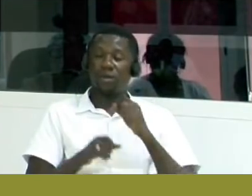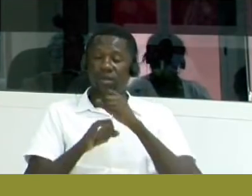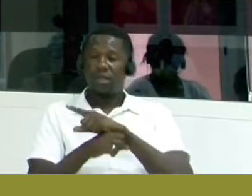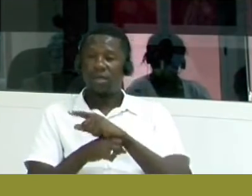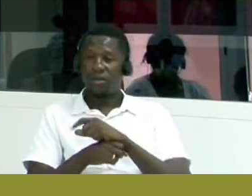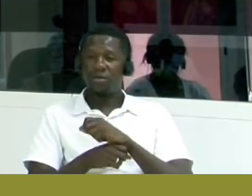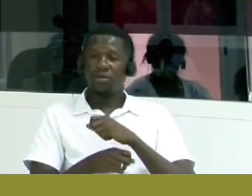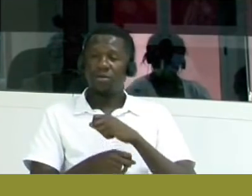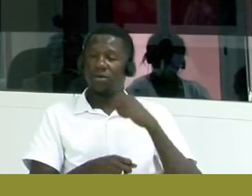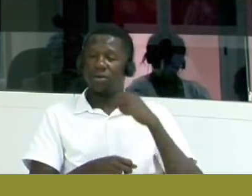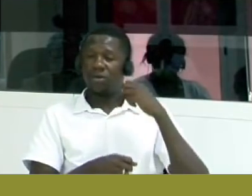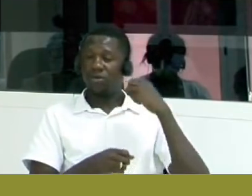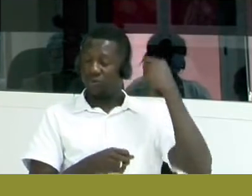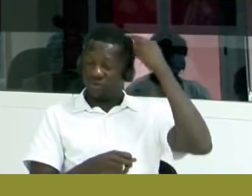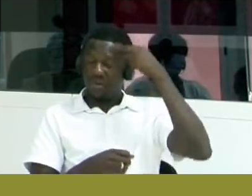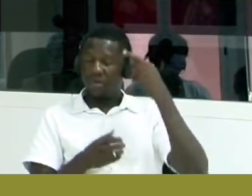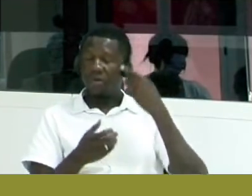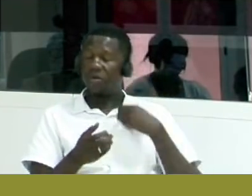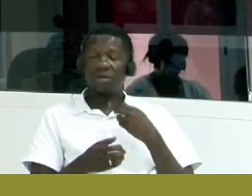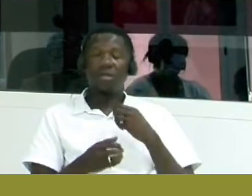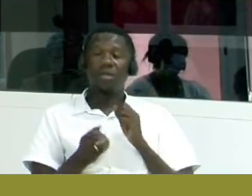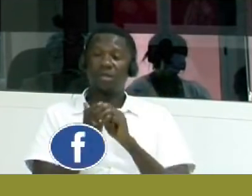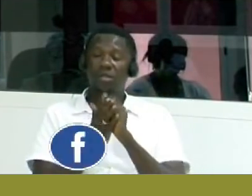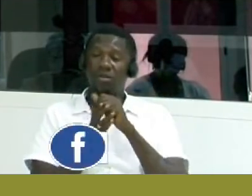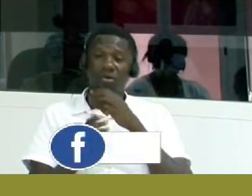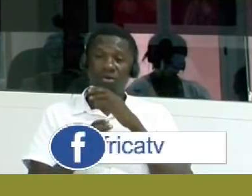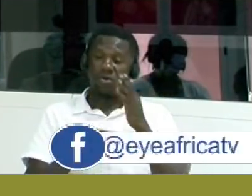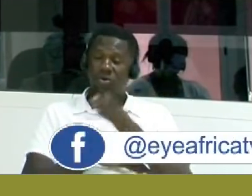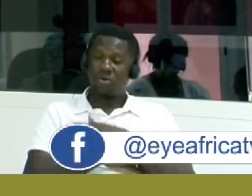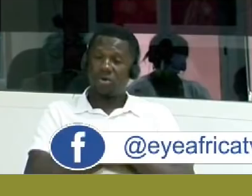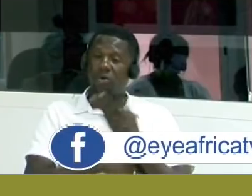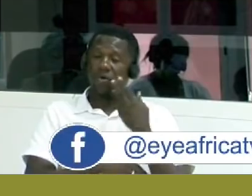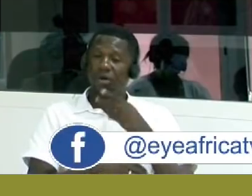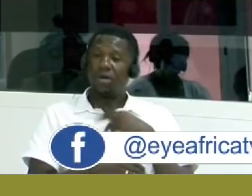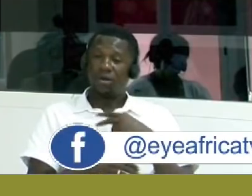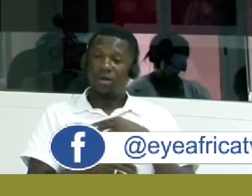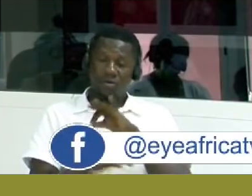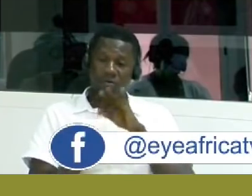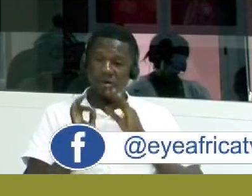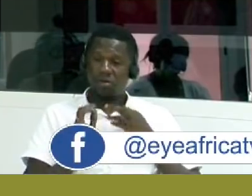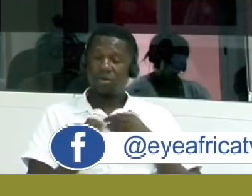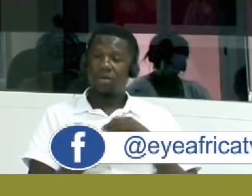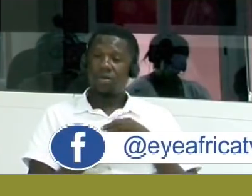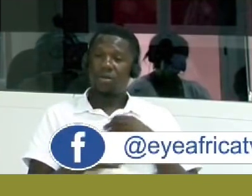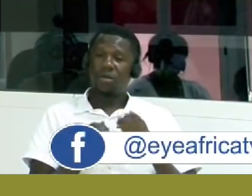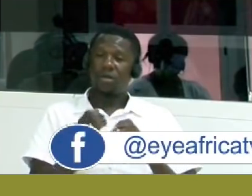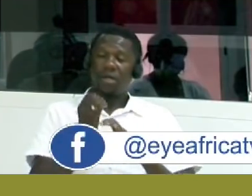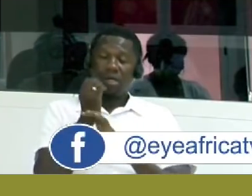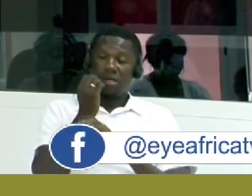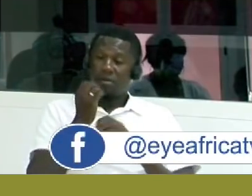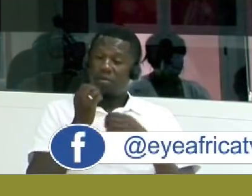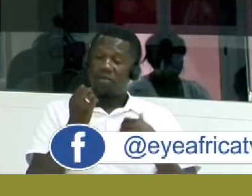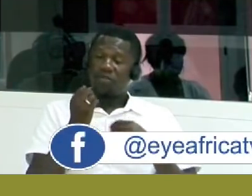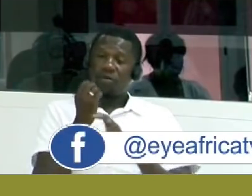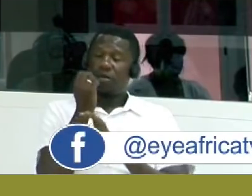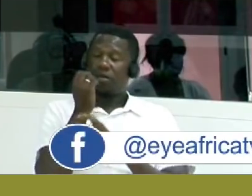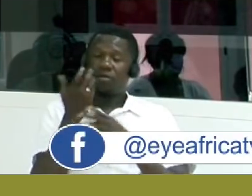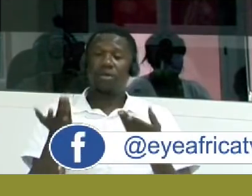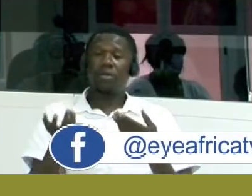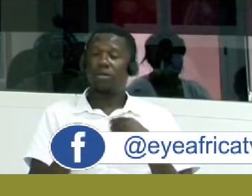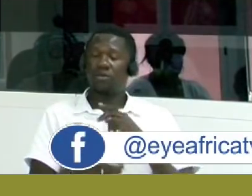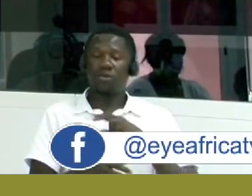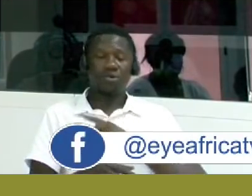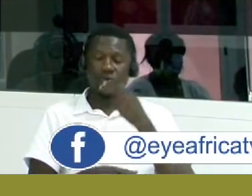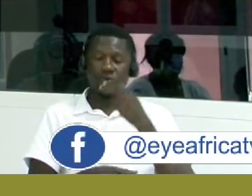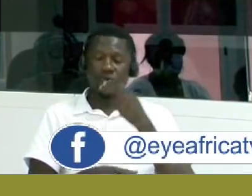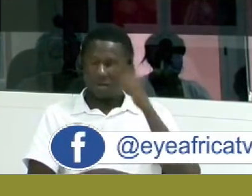they applied the cessation clause. And when they applied it, they wanted me to take the refugees from Casamance. I said, no, I don't want to work anymore. That is my